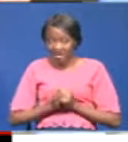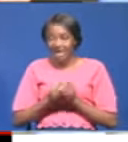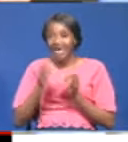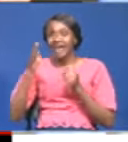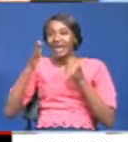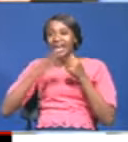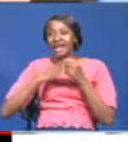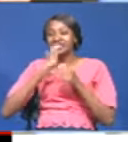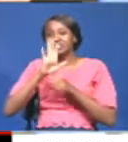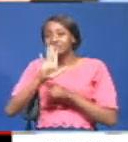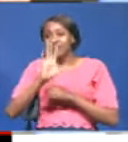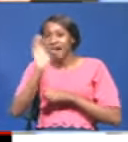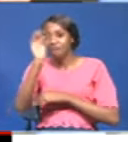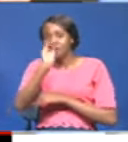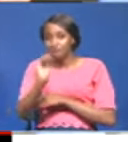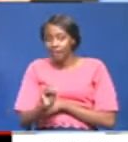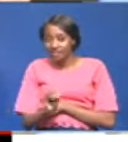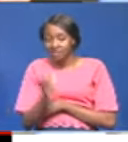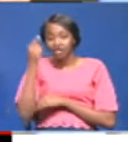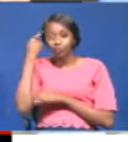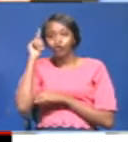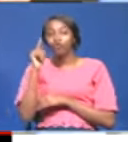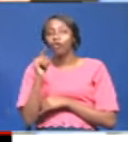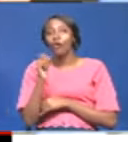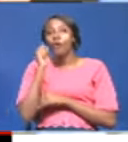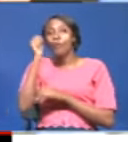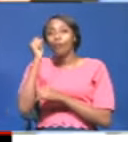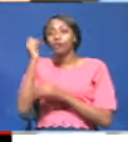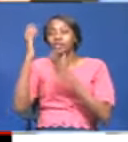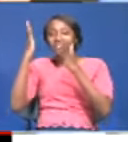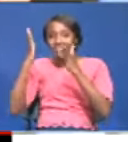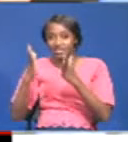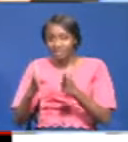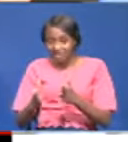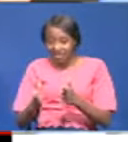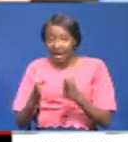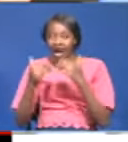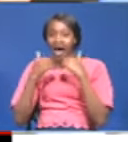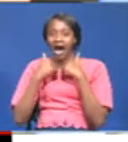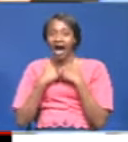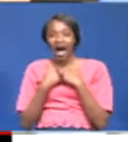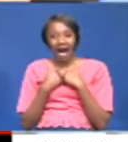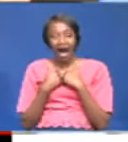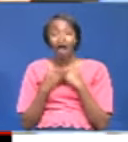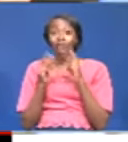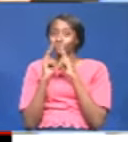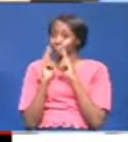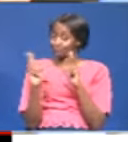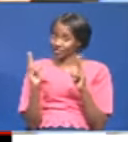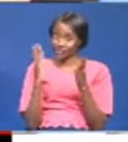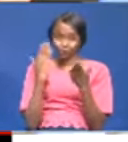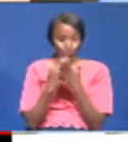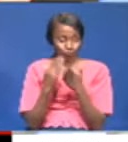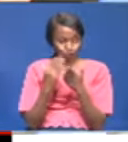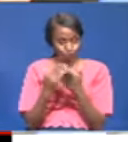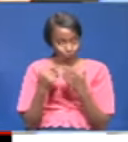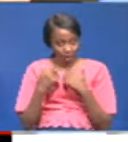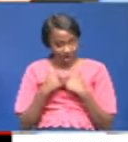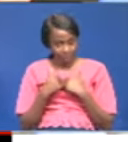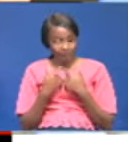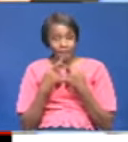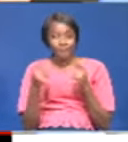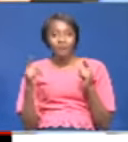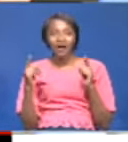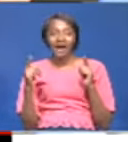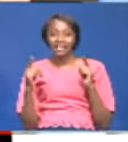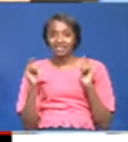95% of the political class in their rallies have been pretty much peaceful. In the news